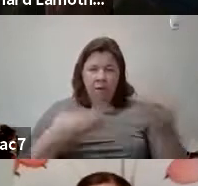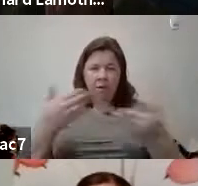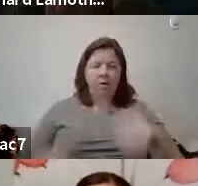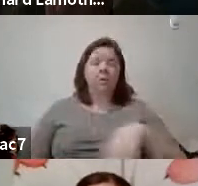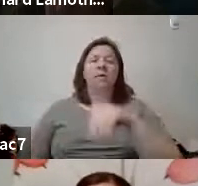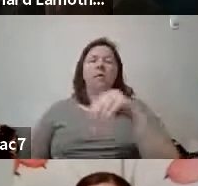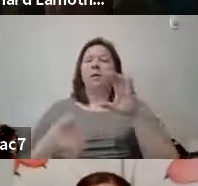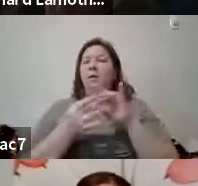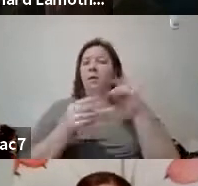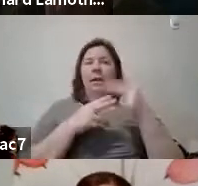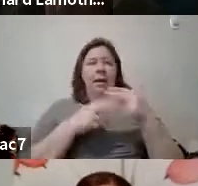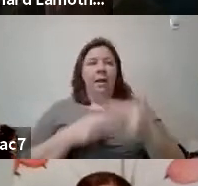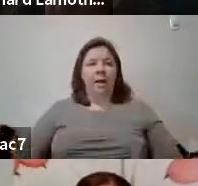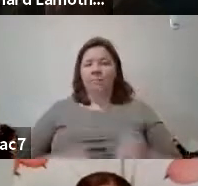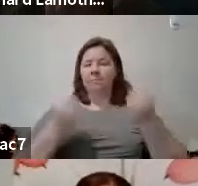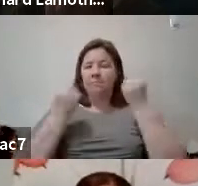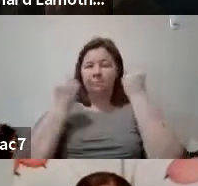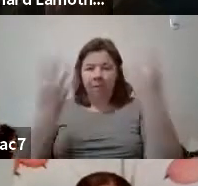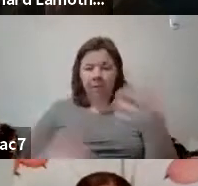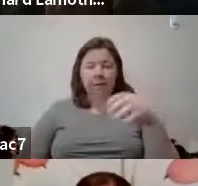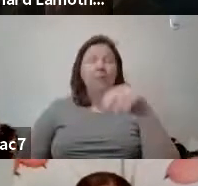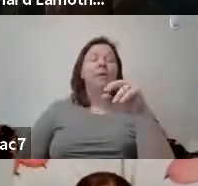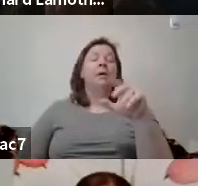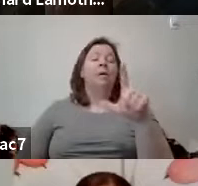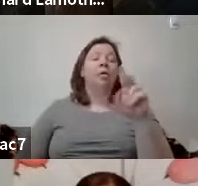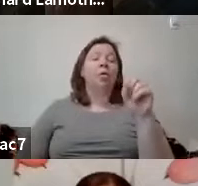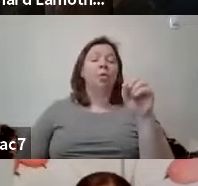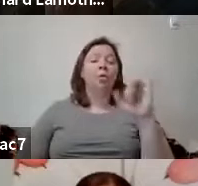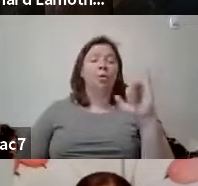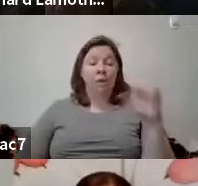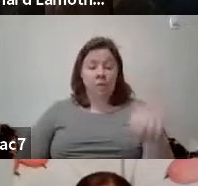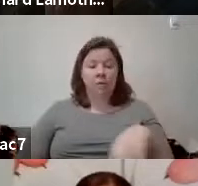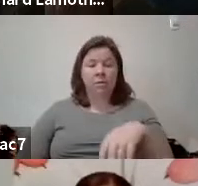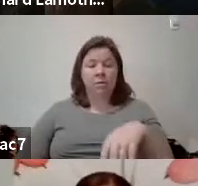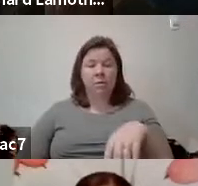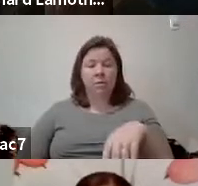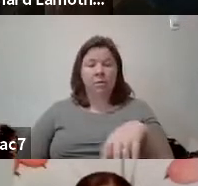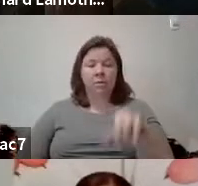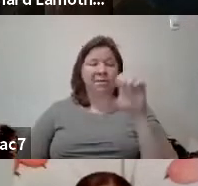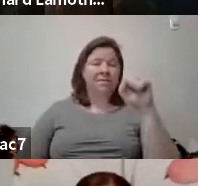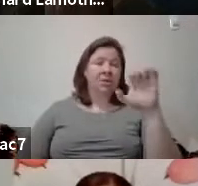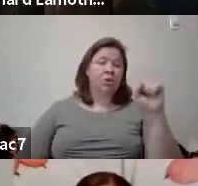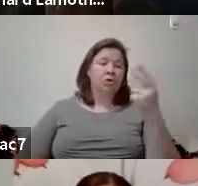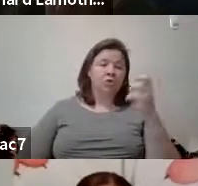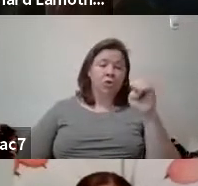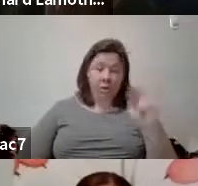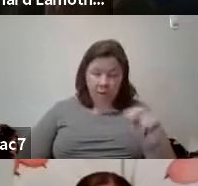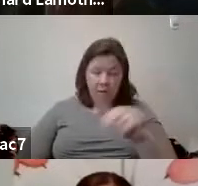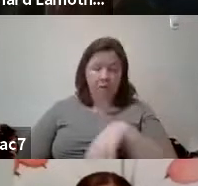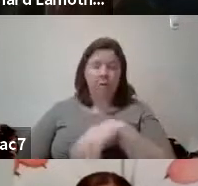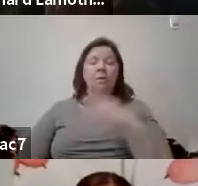Nidifrika Inwang, welcome. Busa Devwa, ready, welcome to you. Sean Cyrus, welcome.